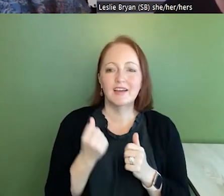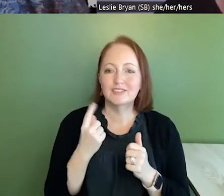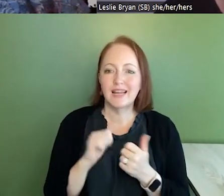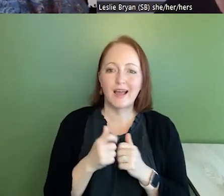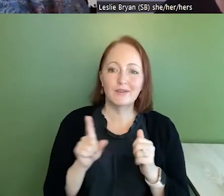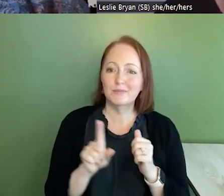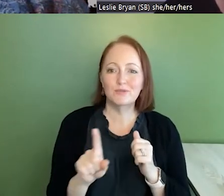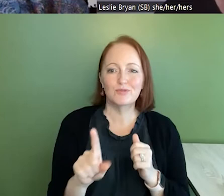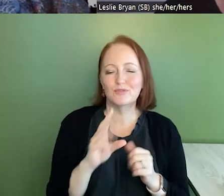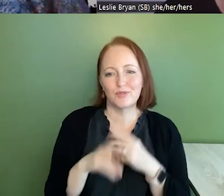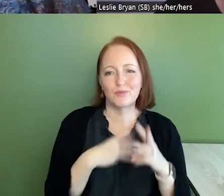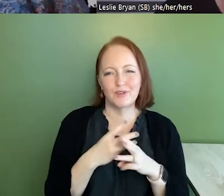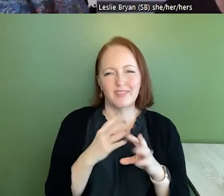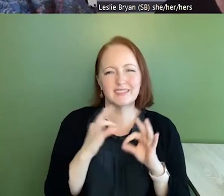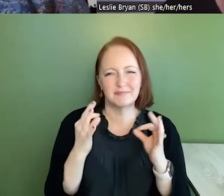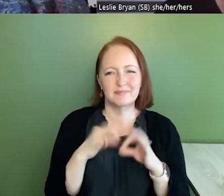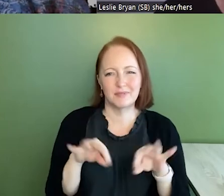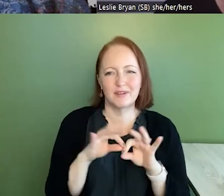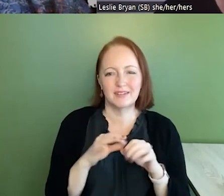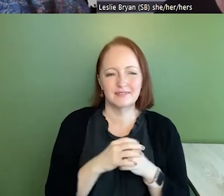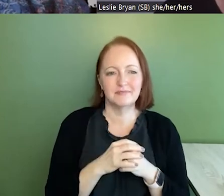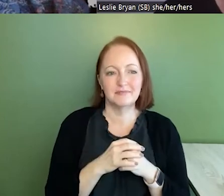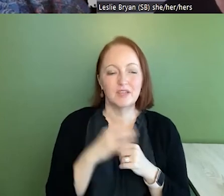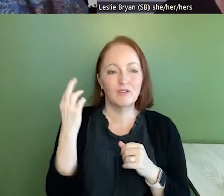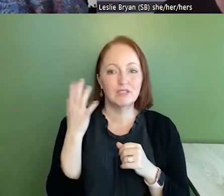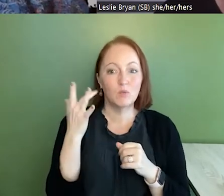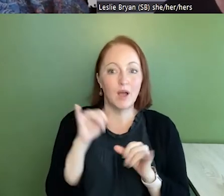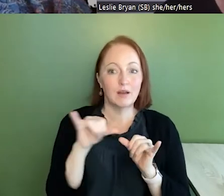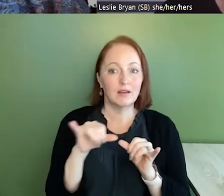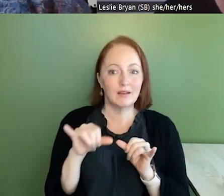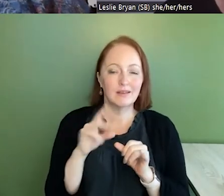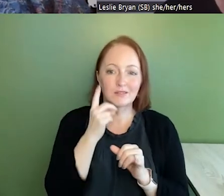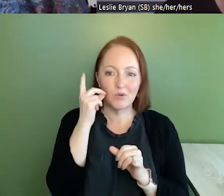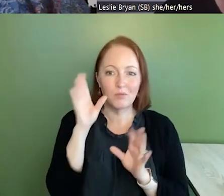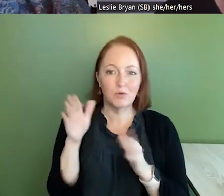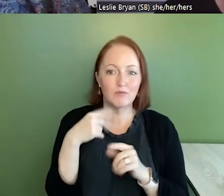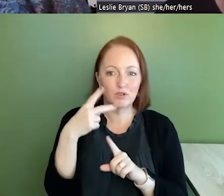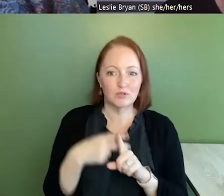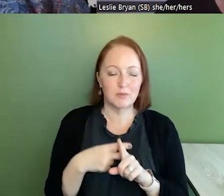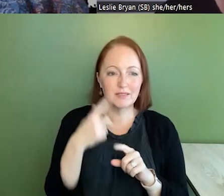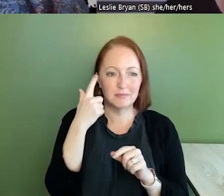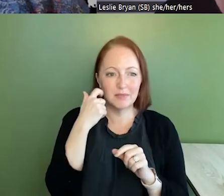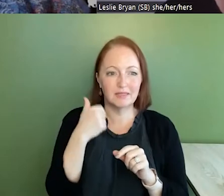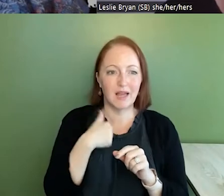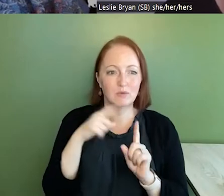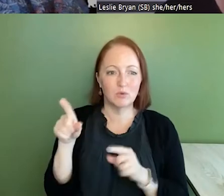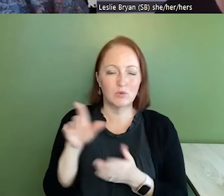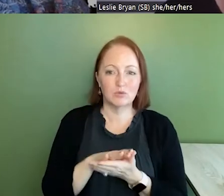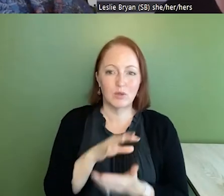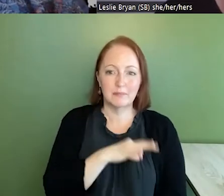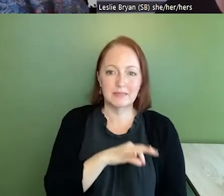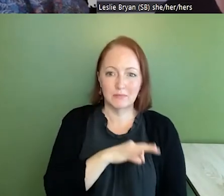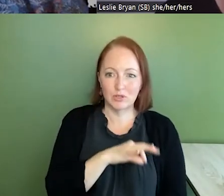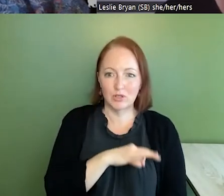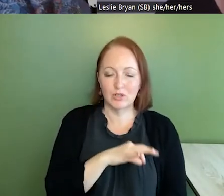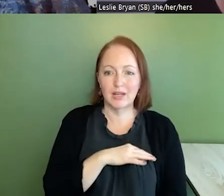world. That's incredibly important. So the reason why I was in a dorm room for 2 months is because I was going to school in Pittsburgh and it